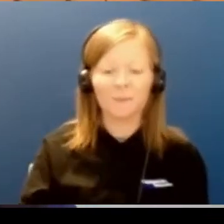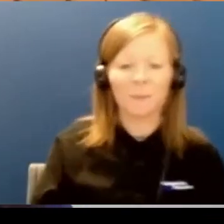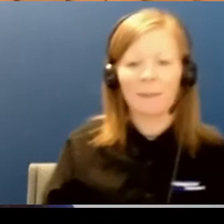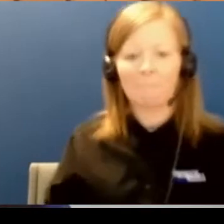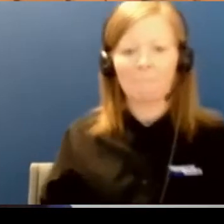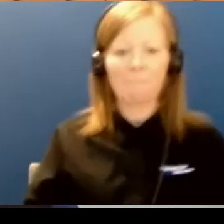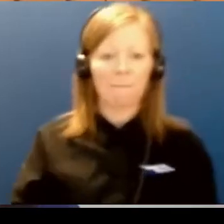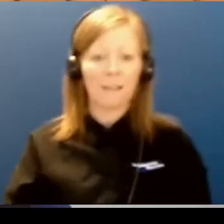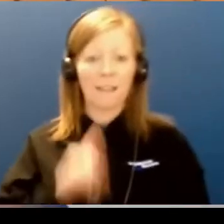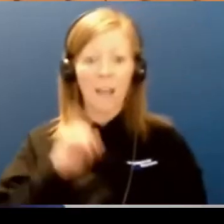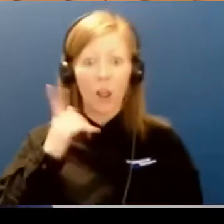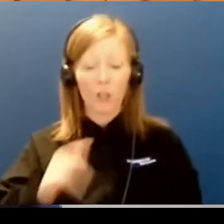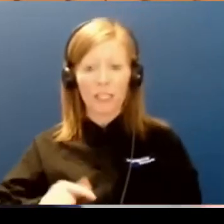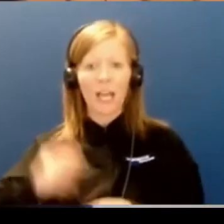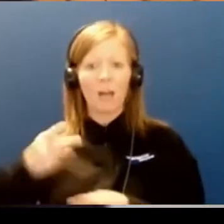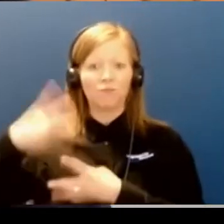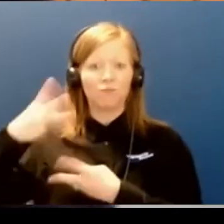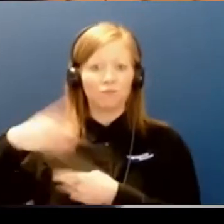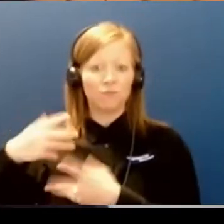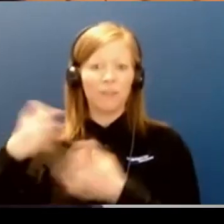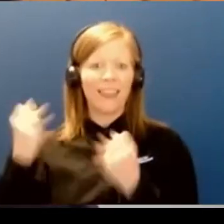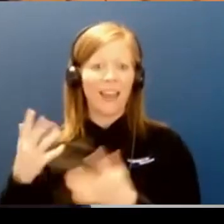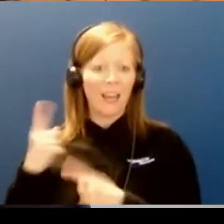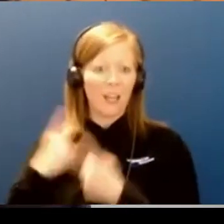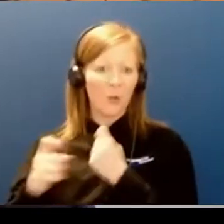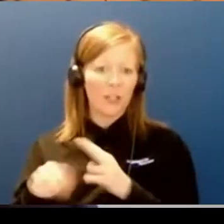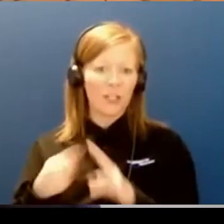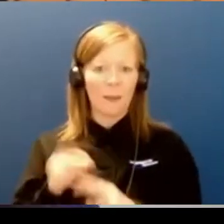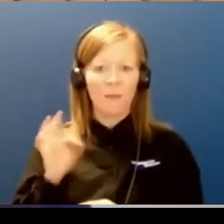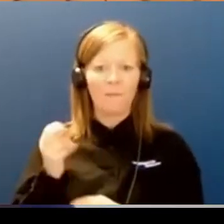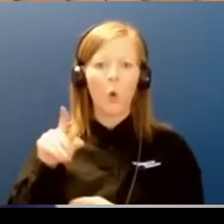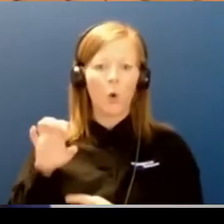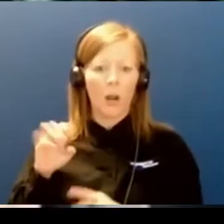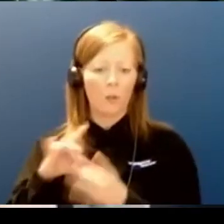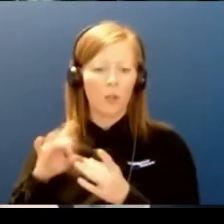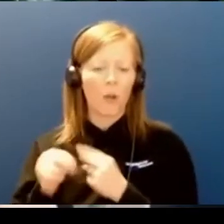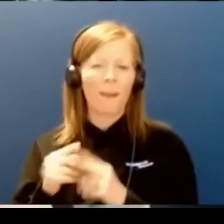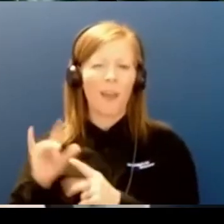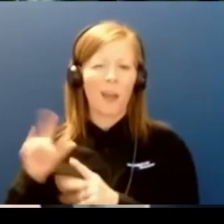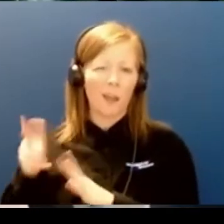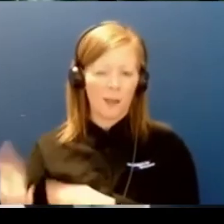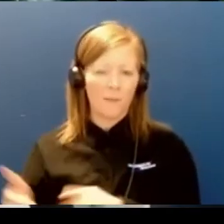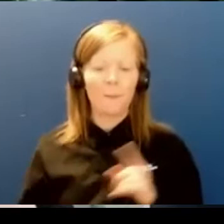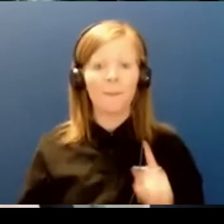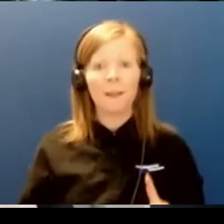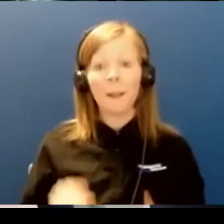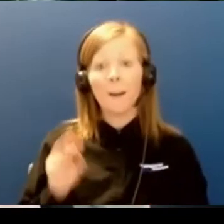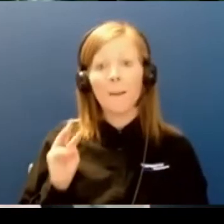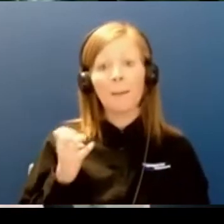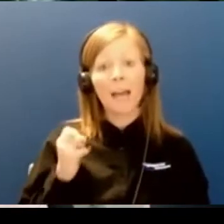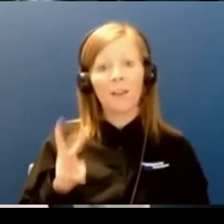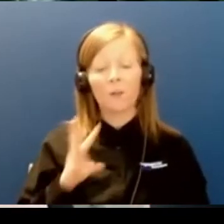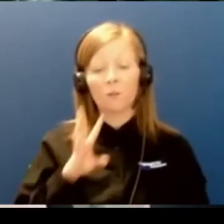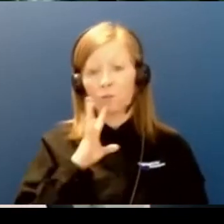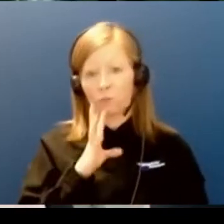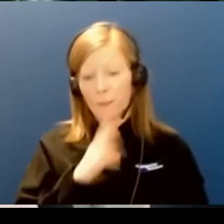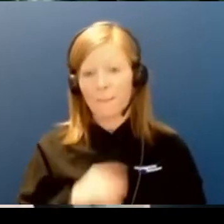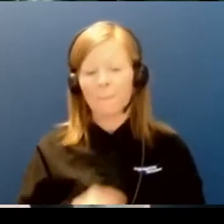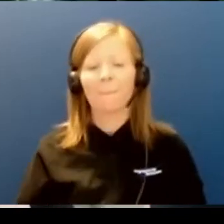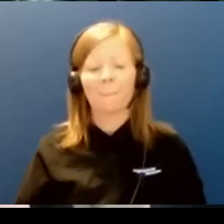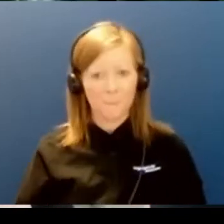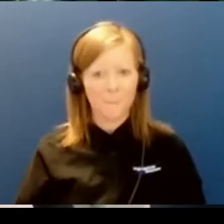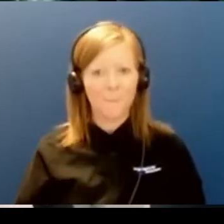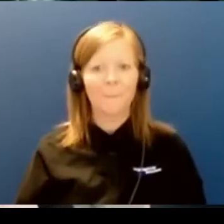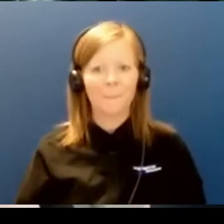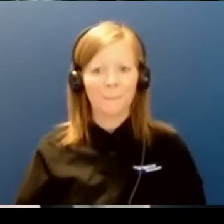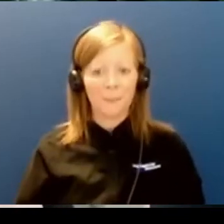have quite a few questions about fluoride, so we'll come back to that after. Great, yeah. So I think most importantly, I think the things that parents are focused